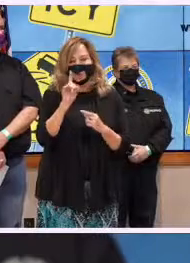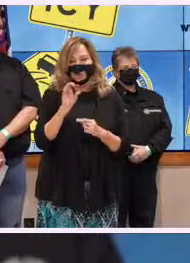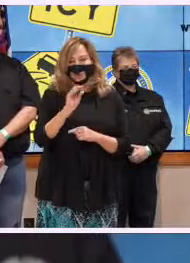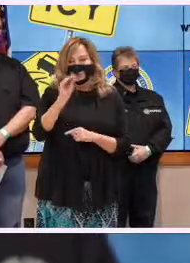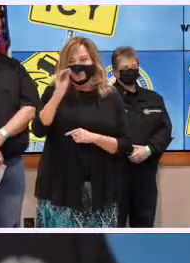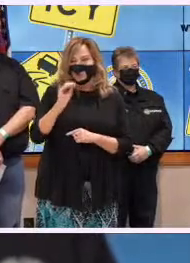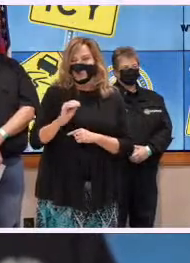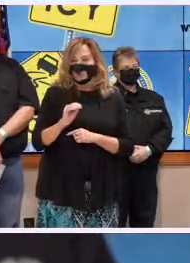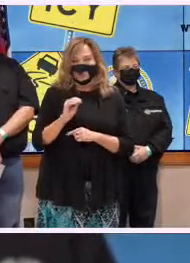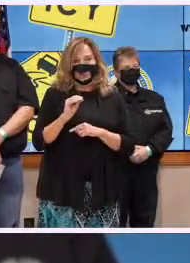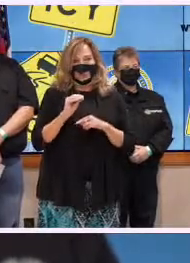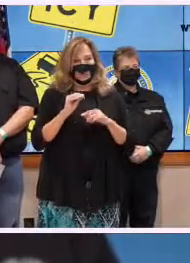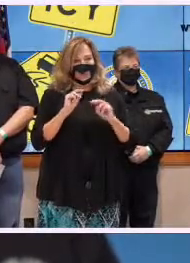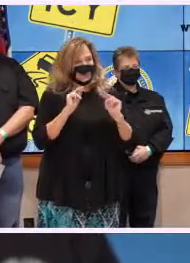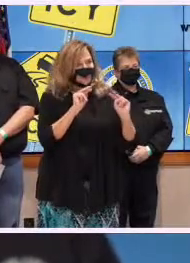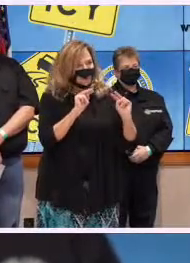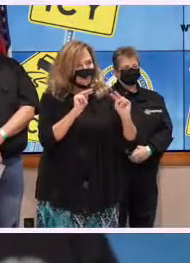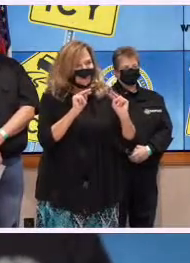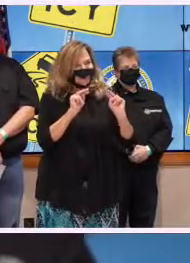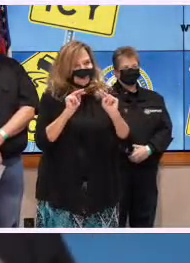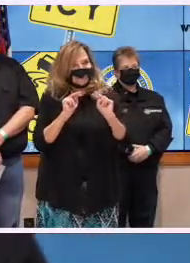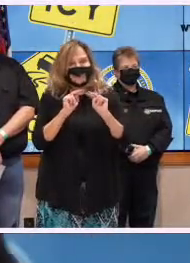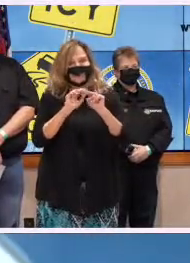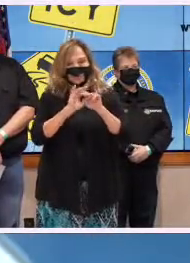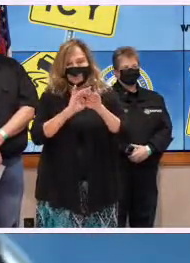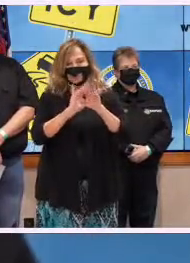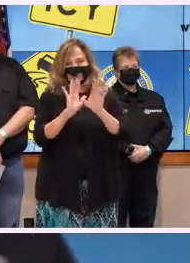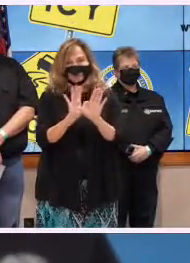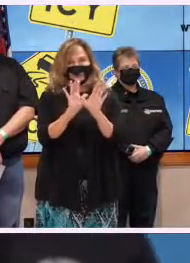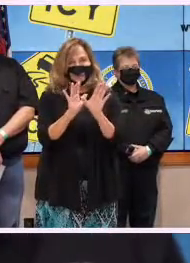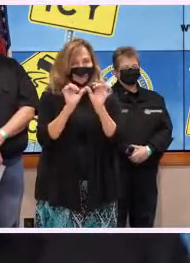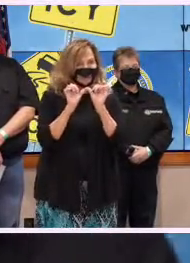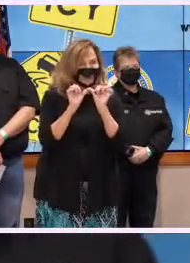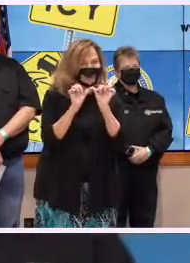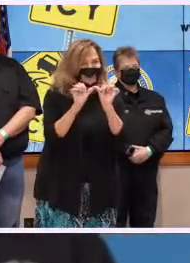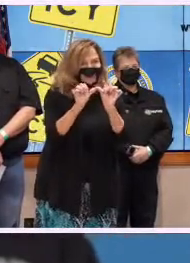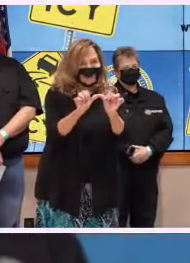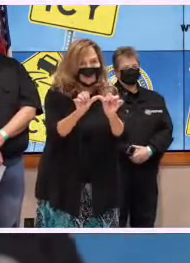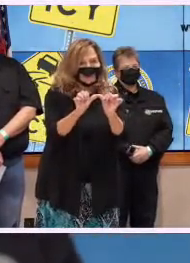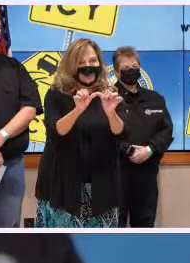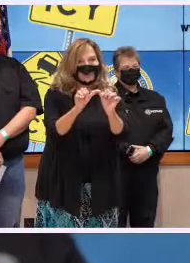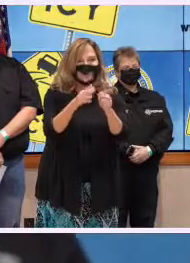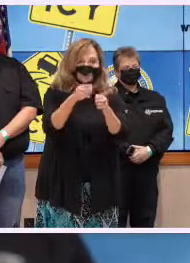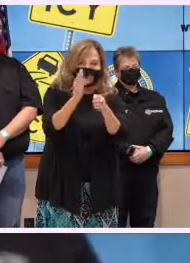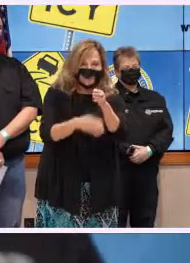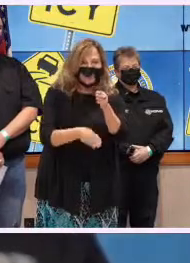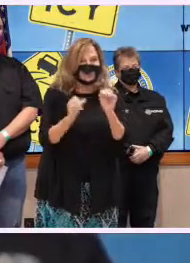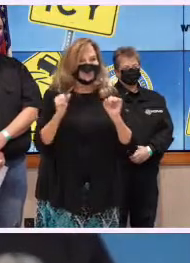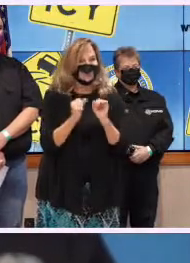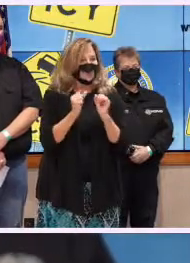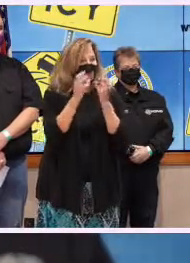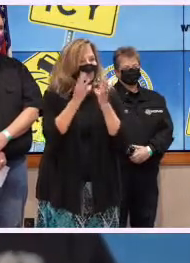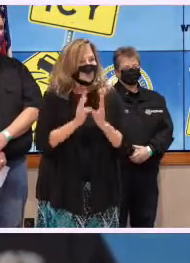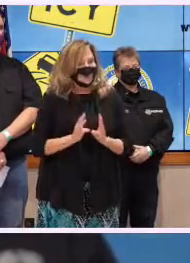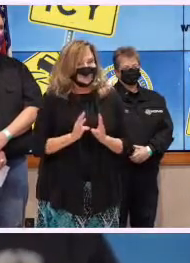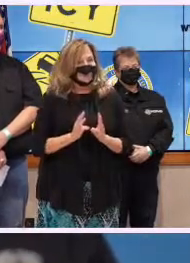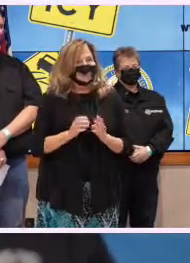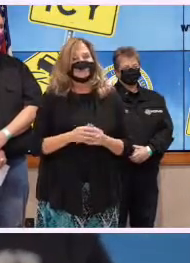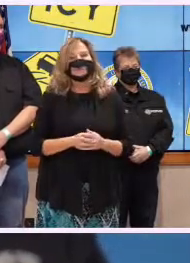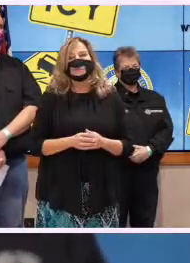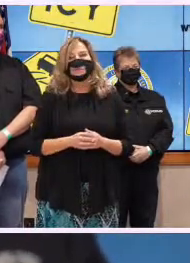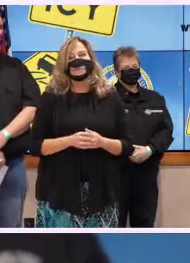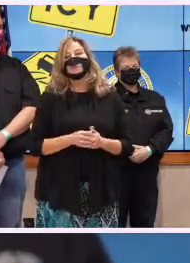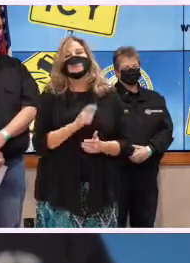believe, Sunday, and they will continue until this event has passed. Judge spoke